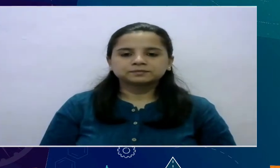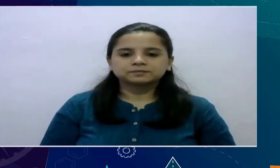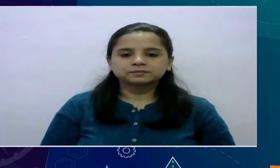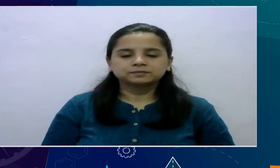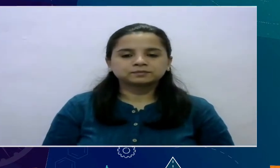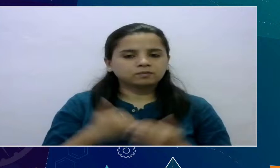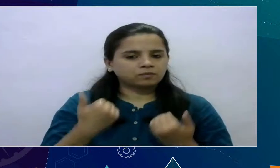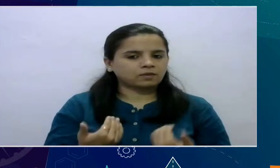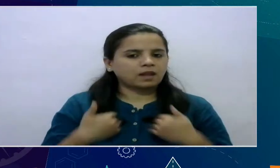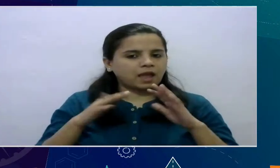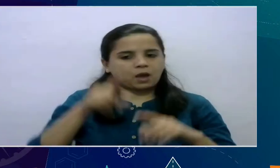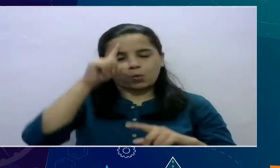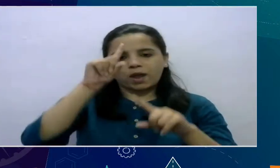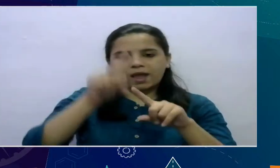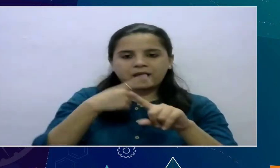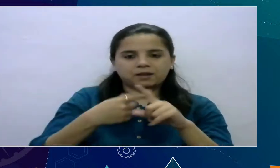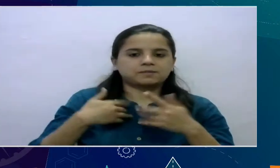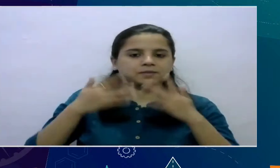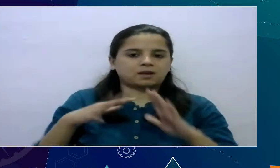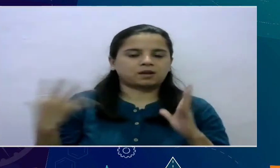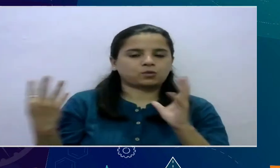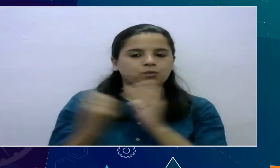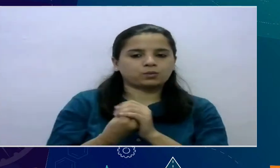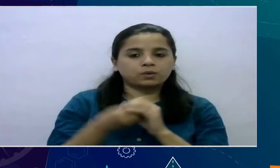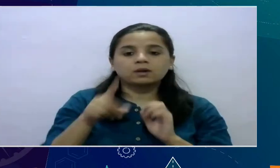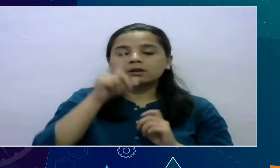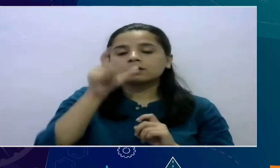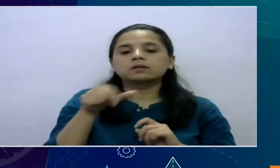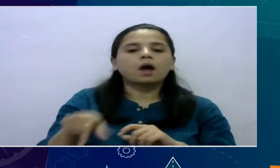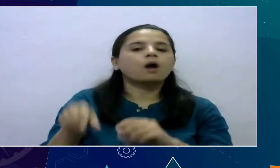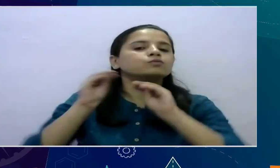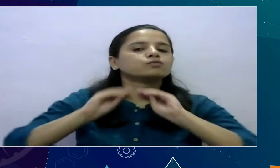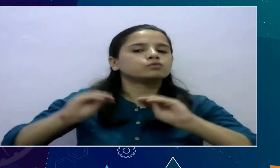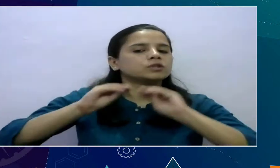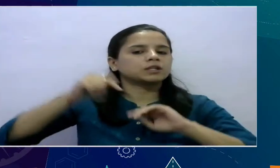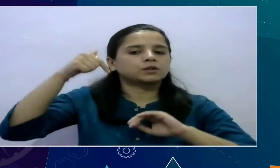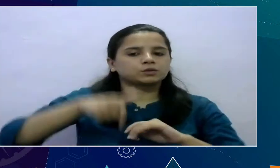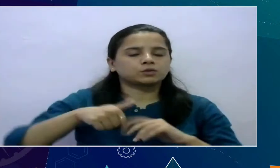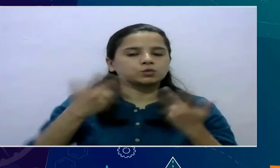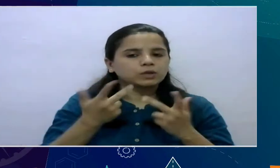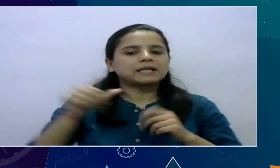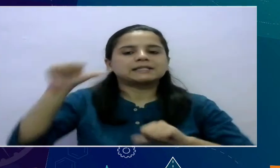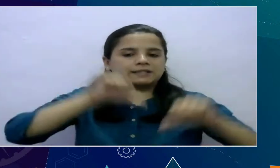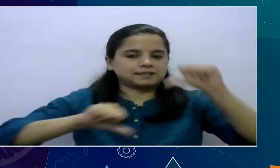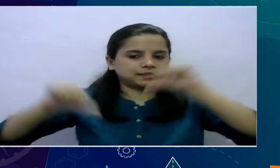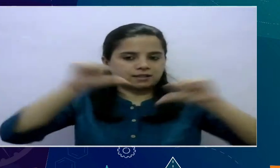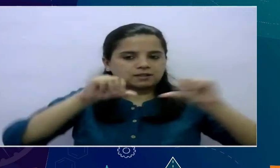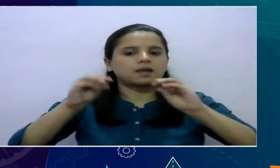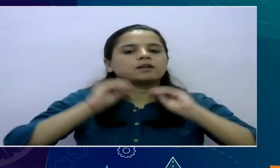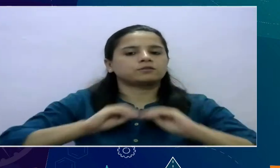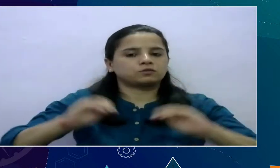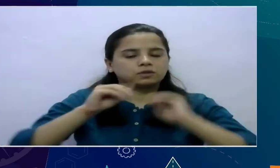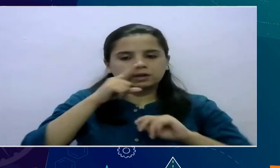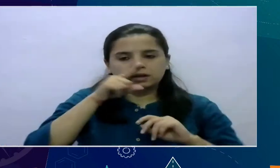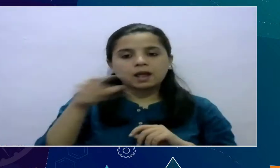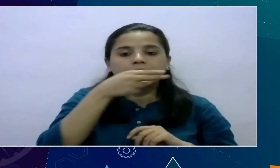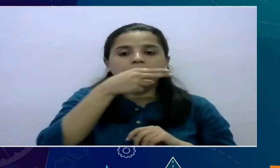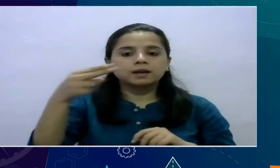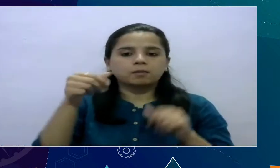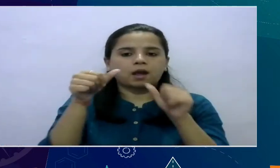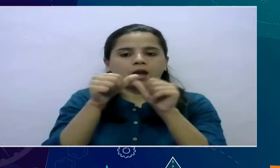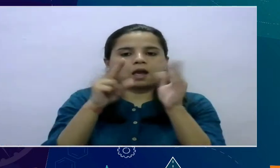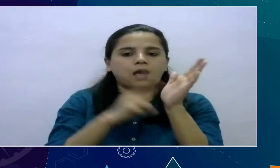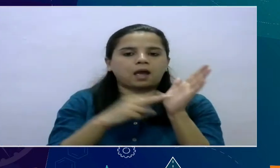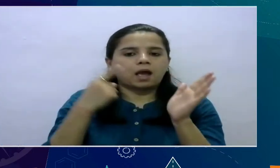And we have an expert with us who will be teaching us the science, and she is Mrs. Anima.